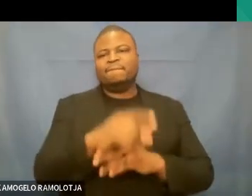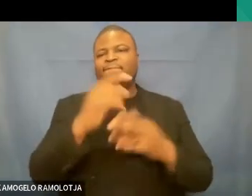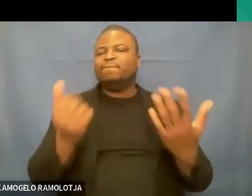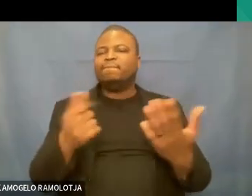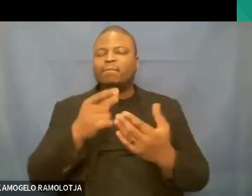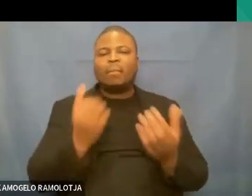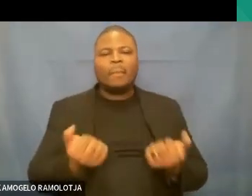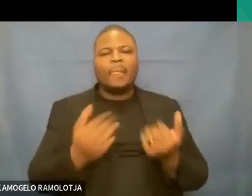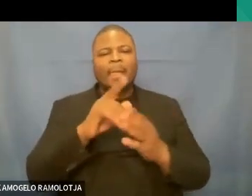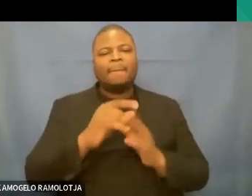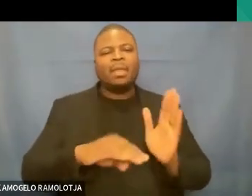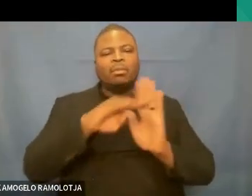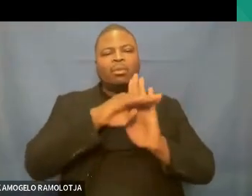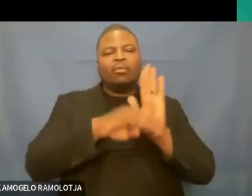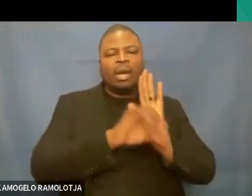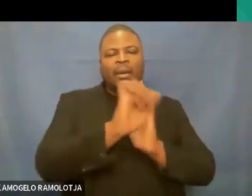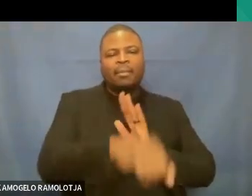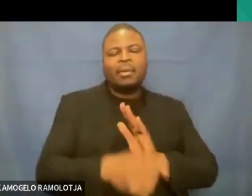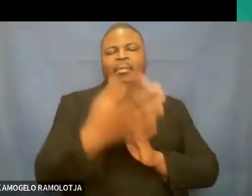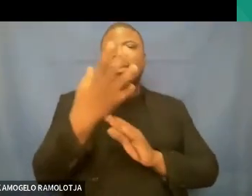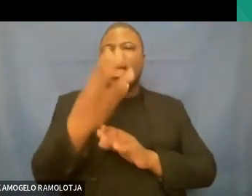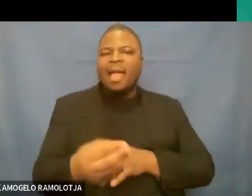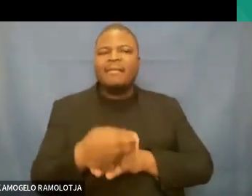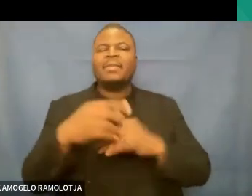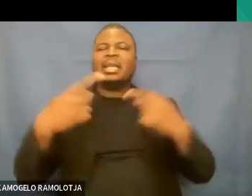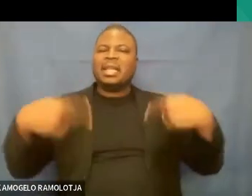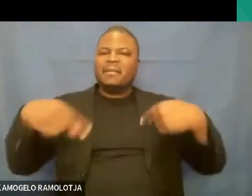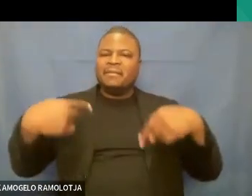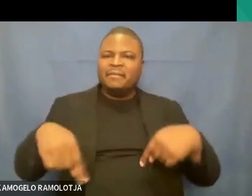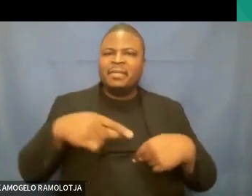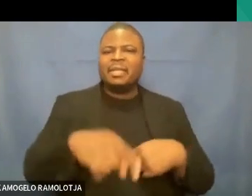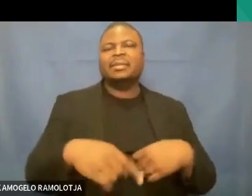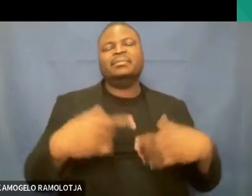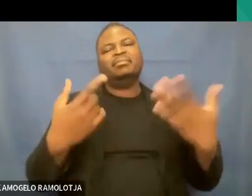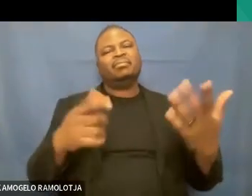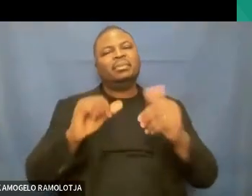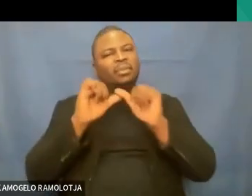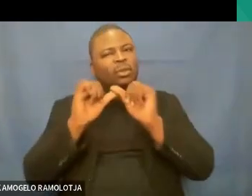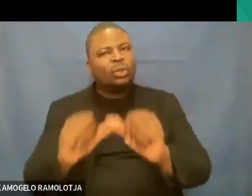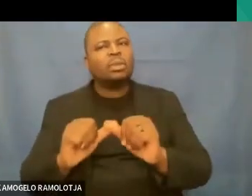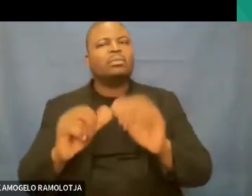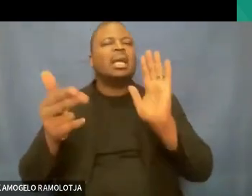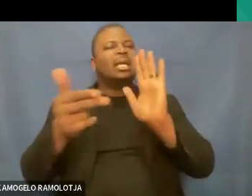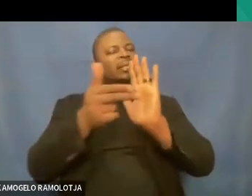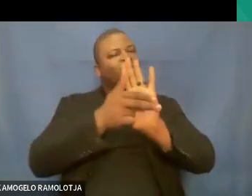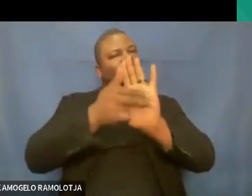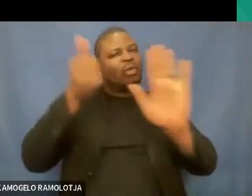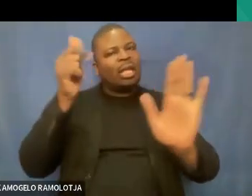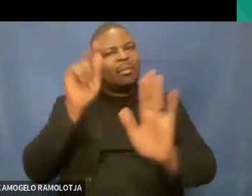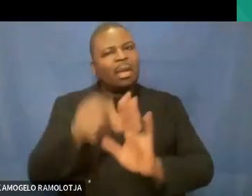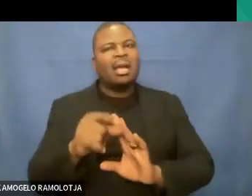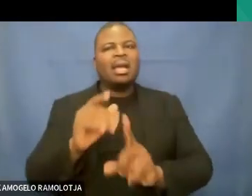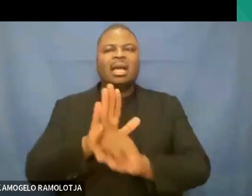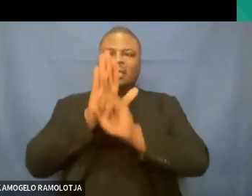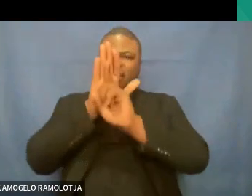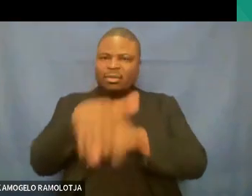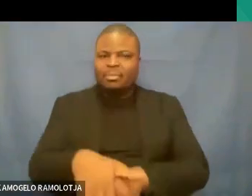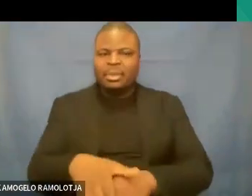program is that there's great fear of ongoing stigma, victimization, and discrimination.